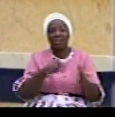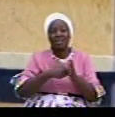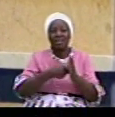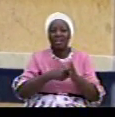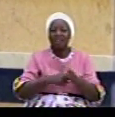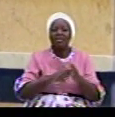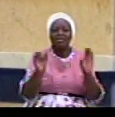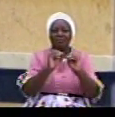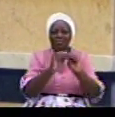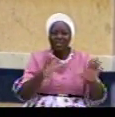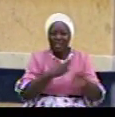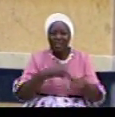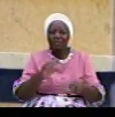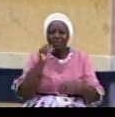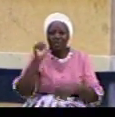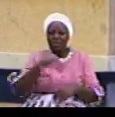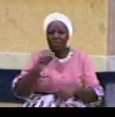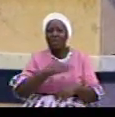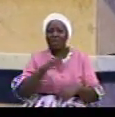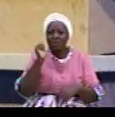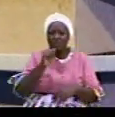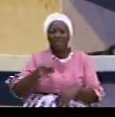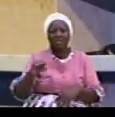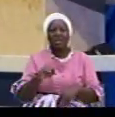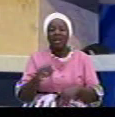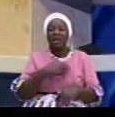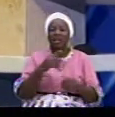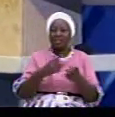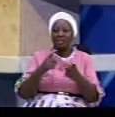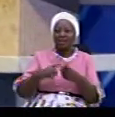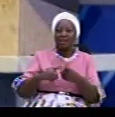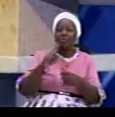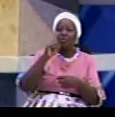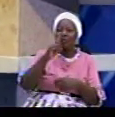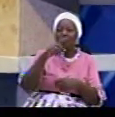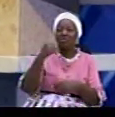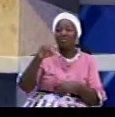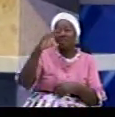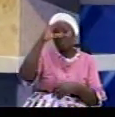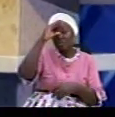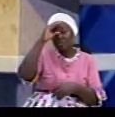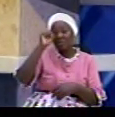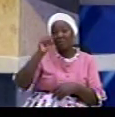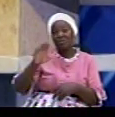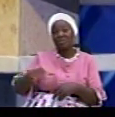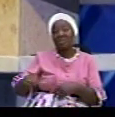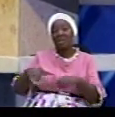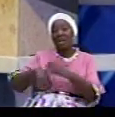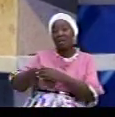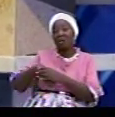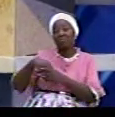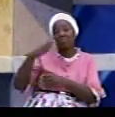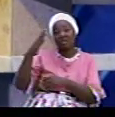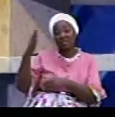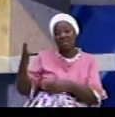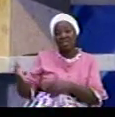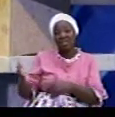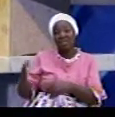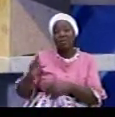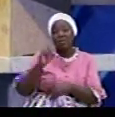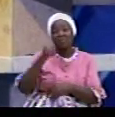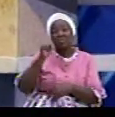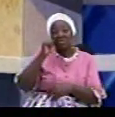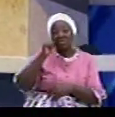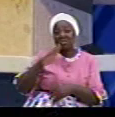and knocking. And then one of the boys out there, one of the girls sat